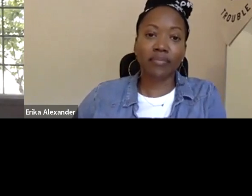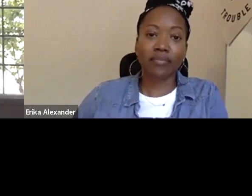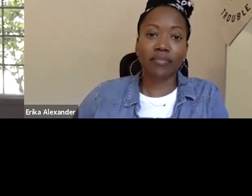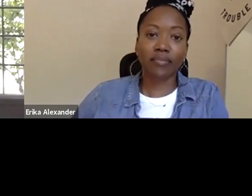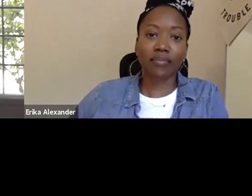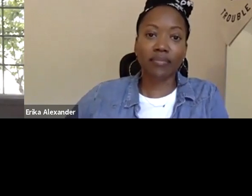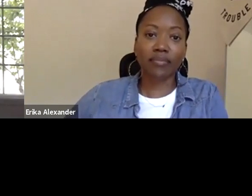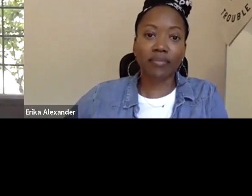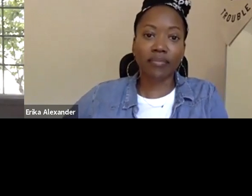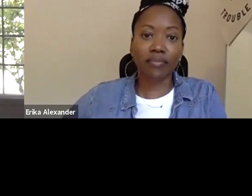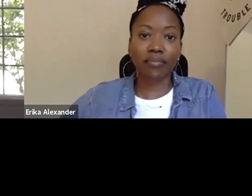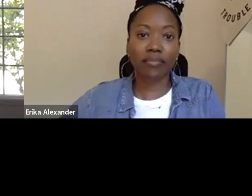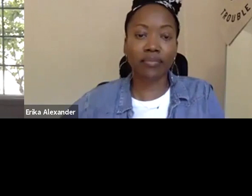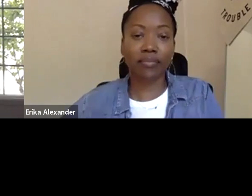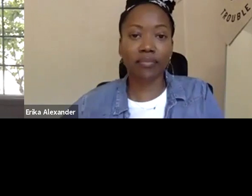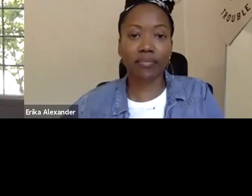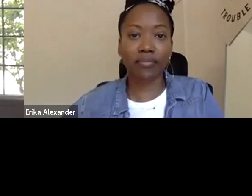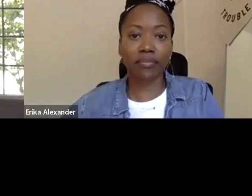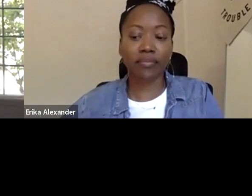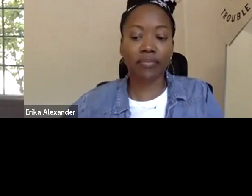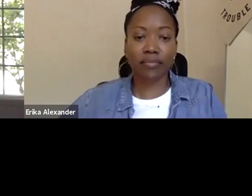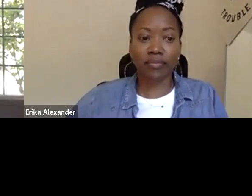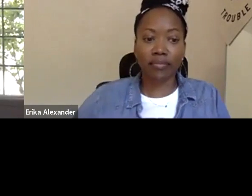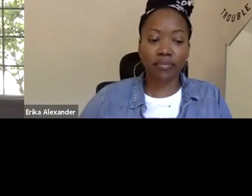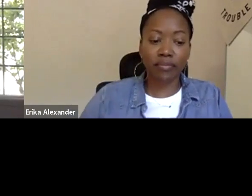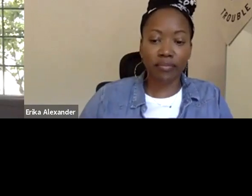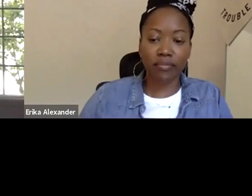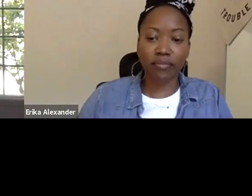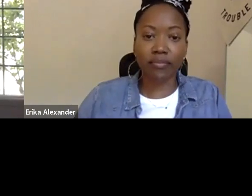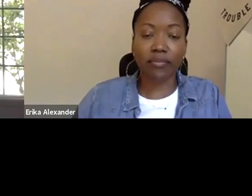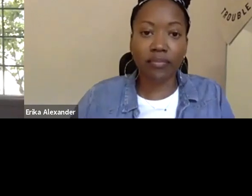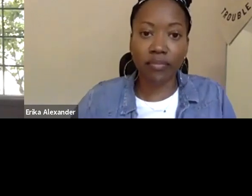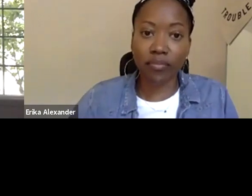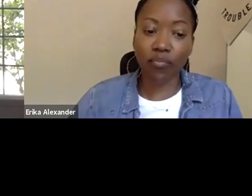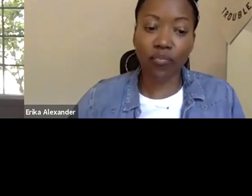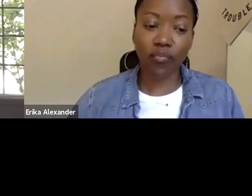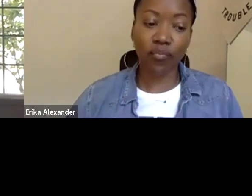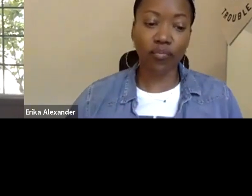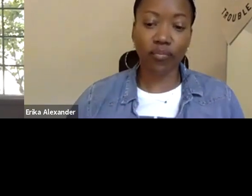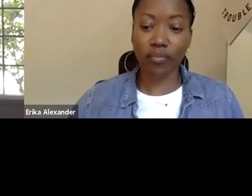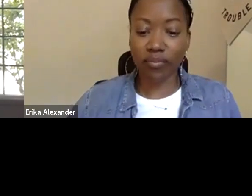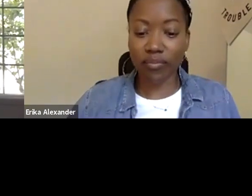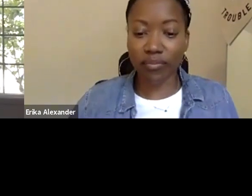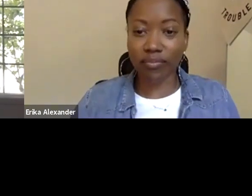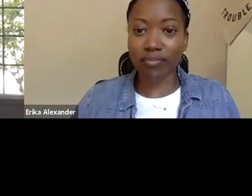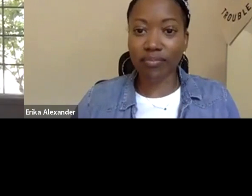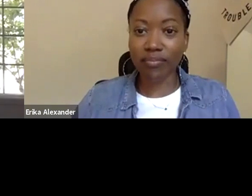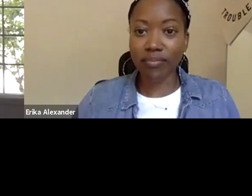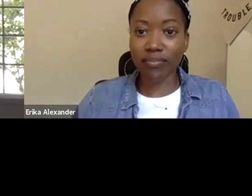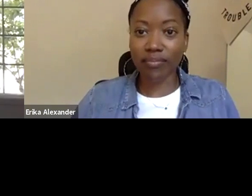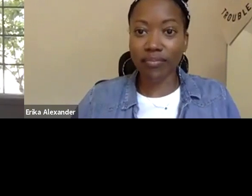So how has your experiences informed and defined